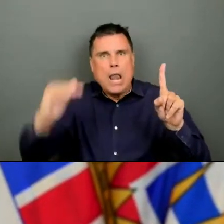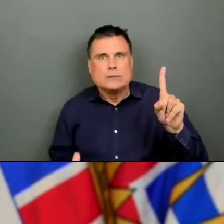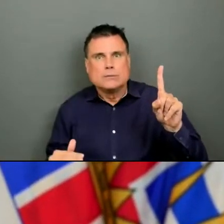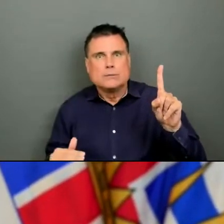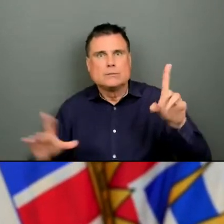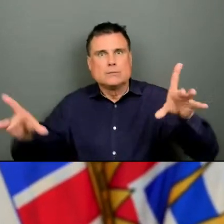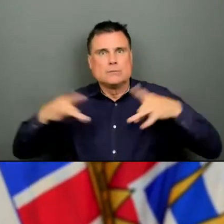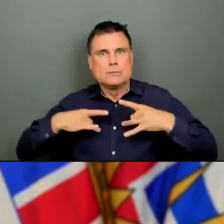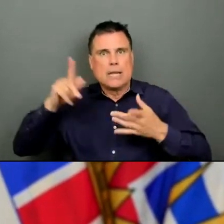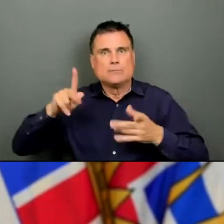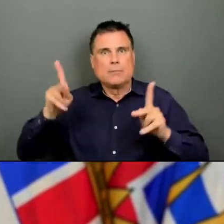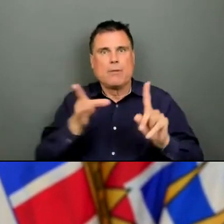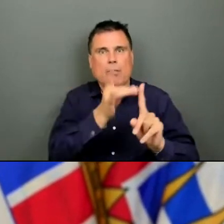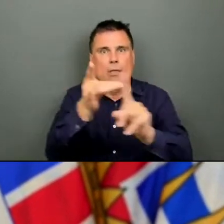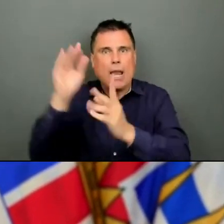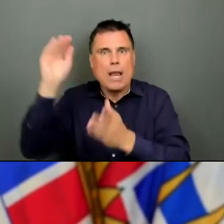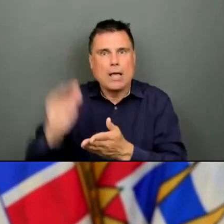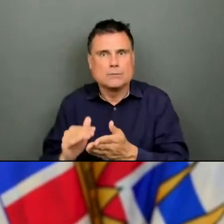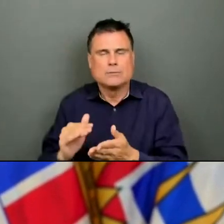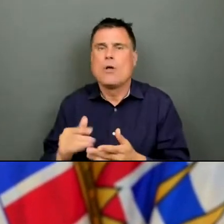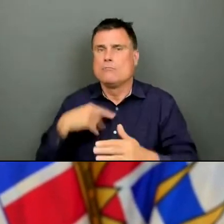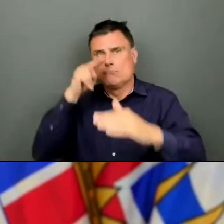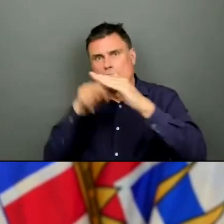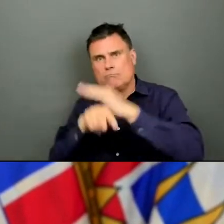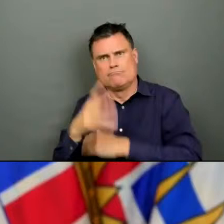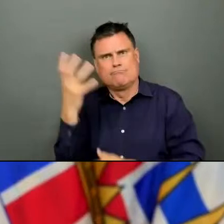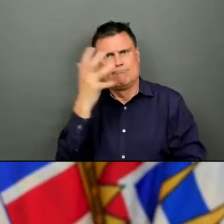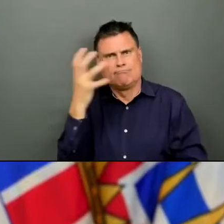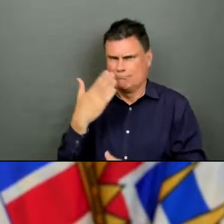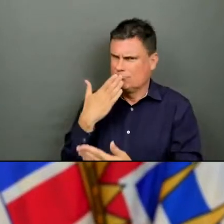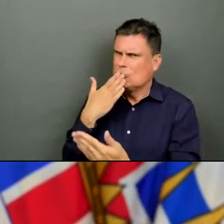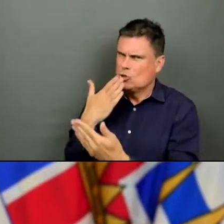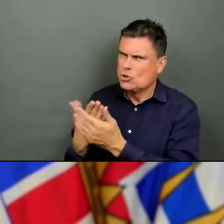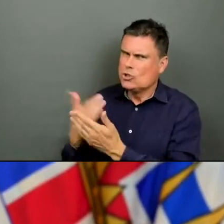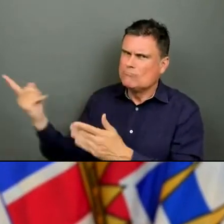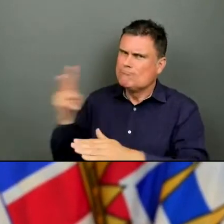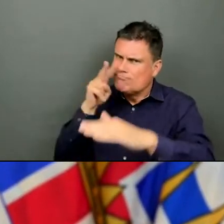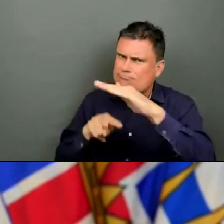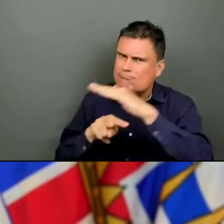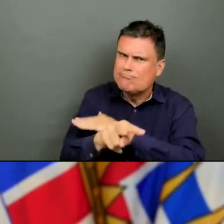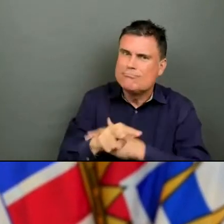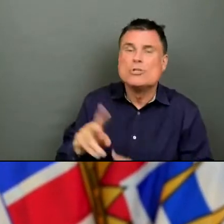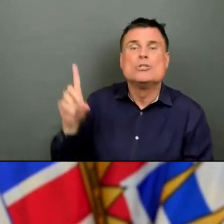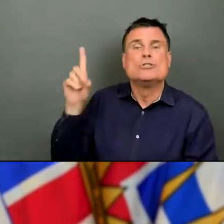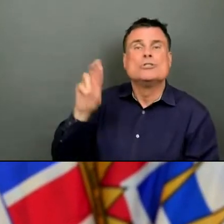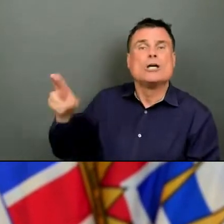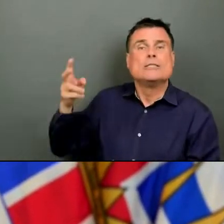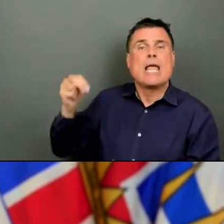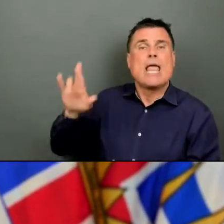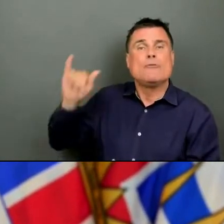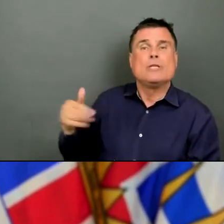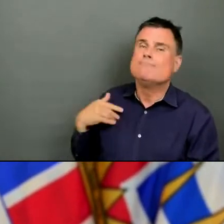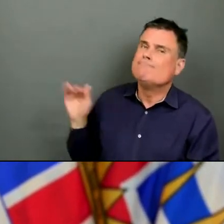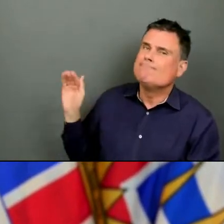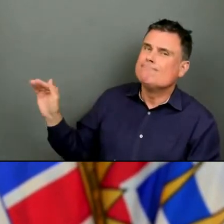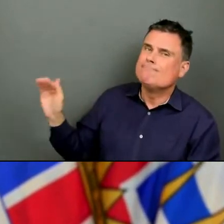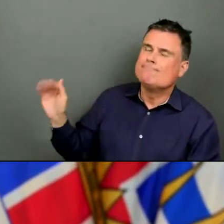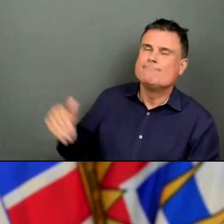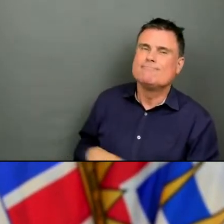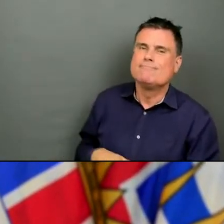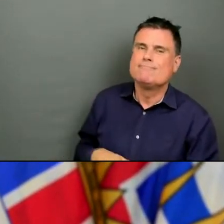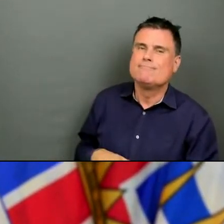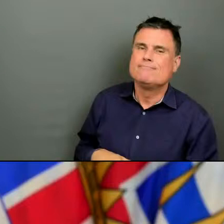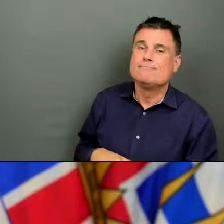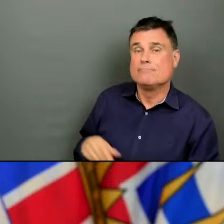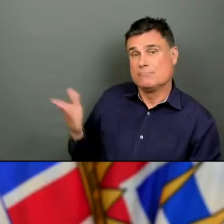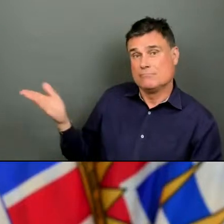scenario projections are so much better than anything we've seen. Dr. Henry, what could undo this? Is there a scenario where this